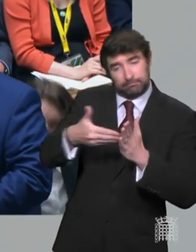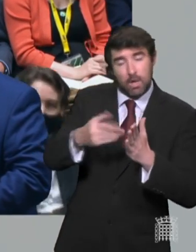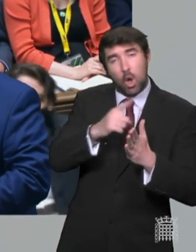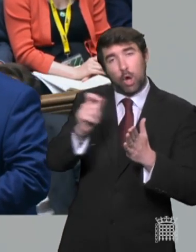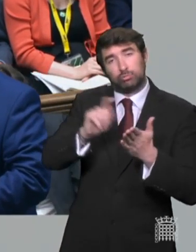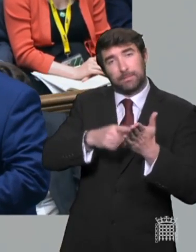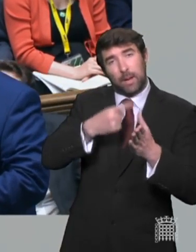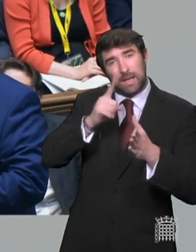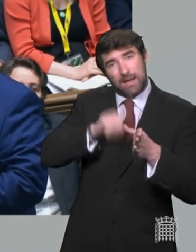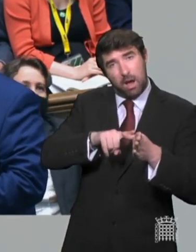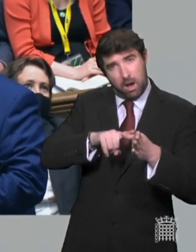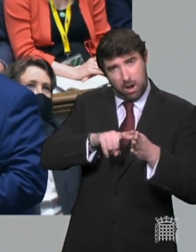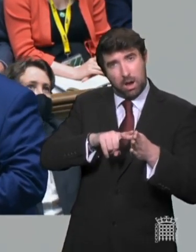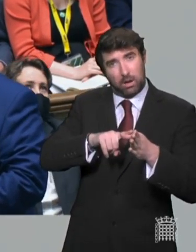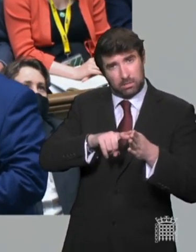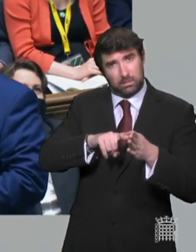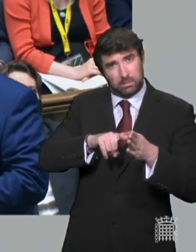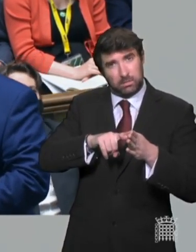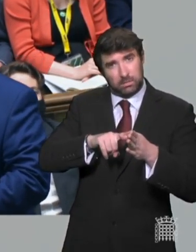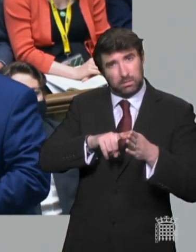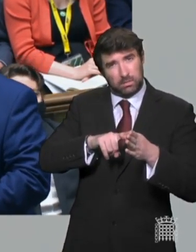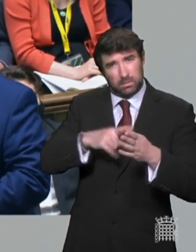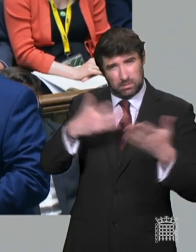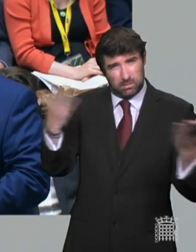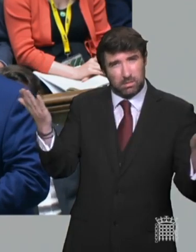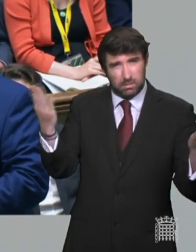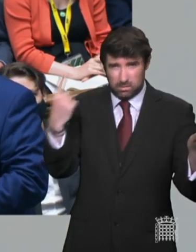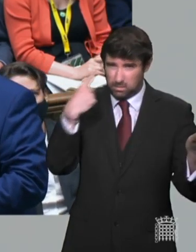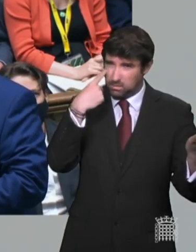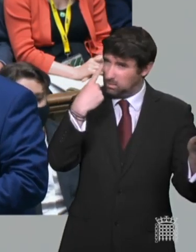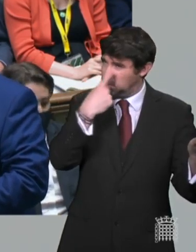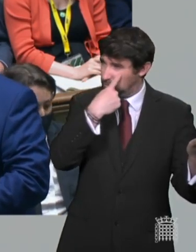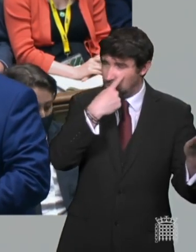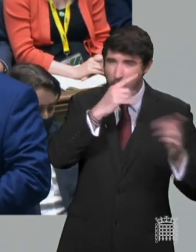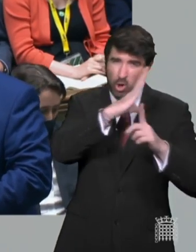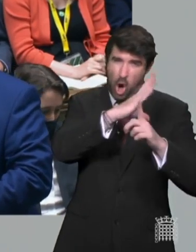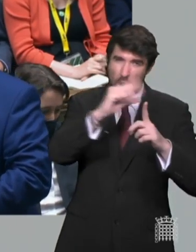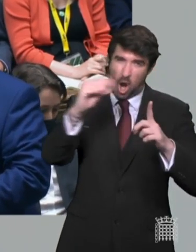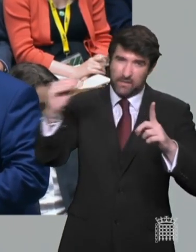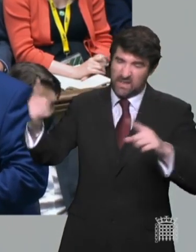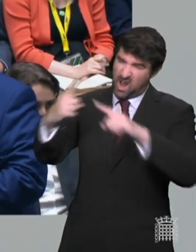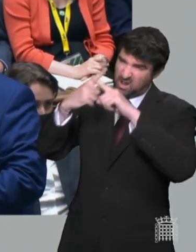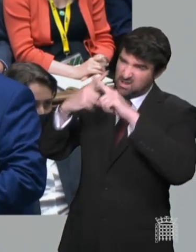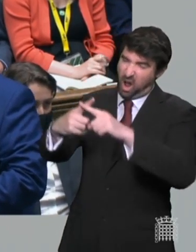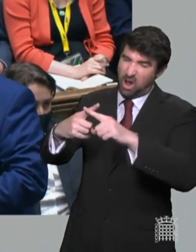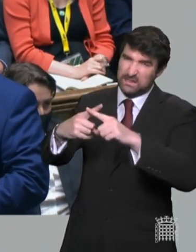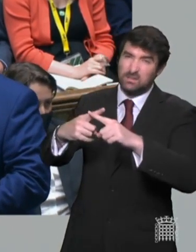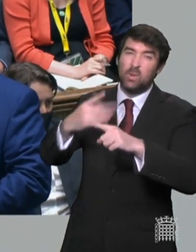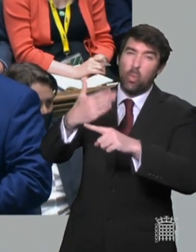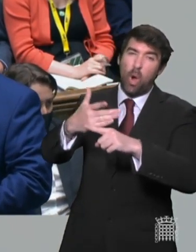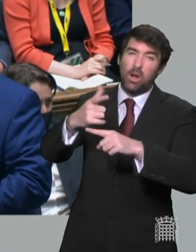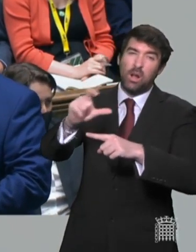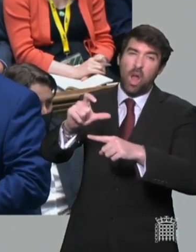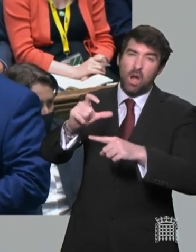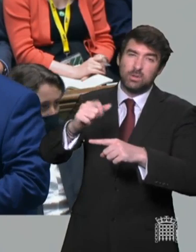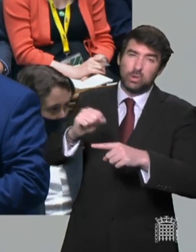Prime Minister's tax hike. Yet again, the Tories are fleecing Scottish families, hitting low and middle income workers